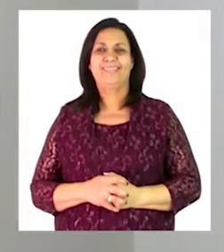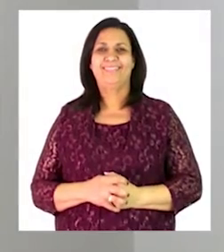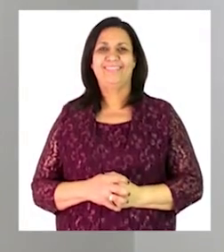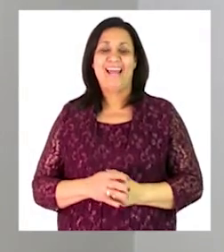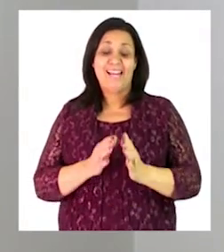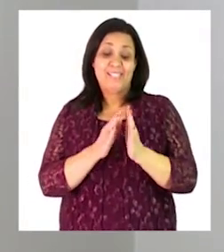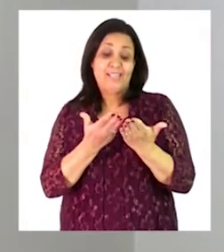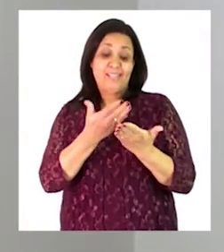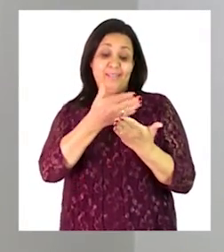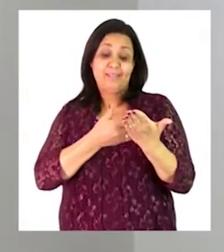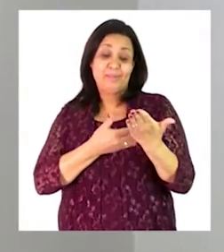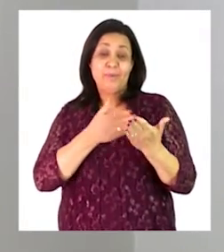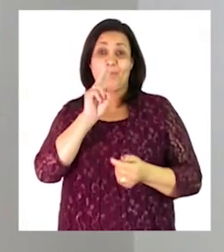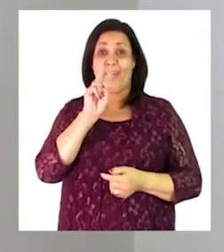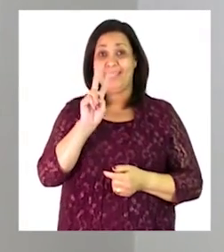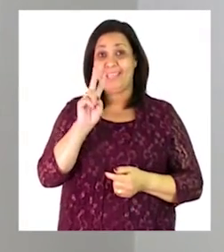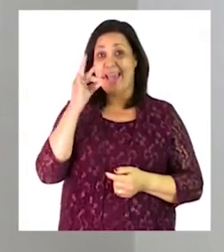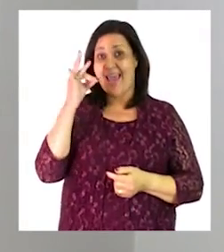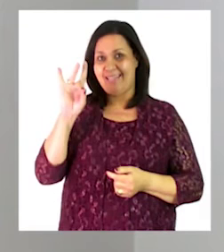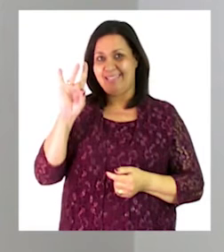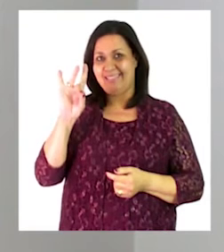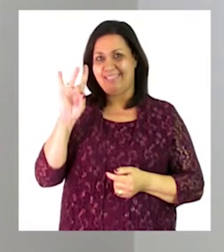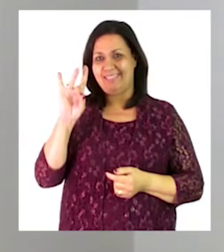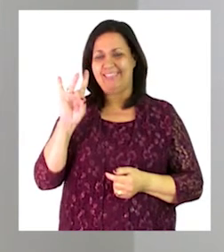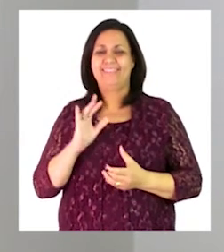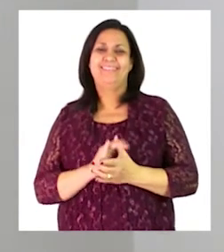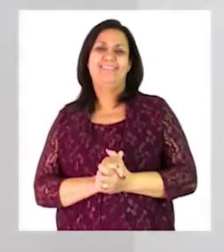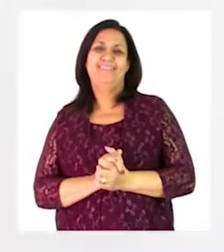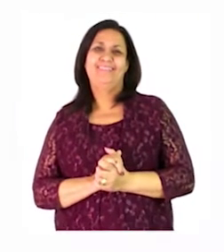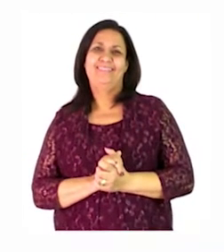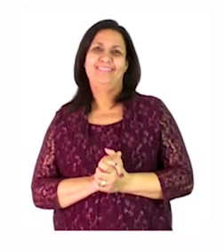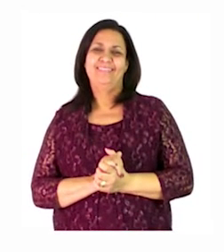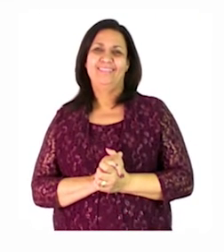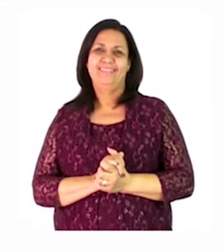Let's turn to page 28 of our booklet,